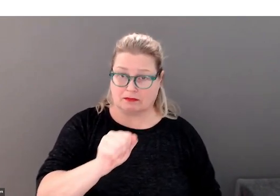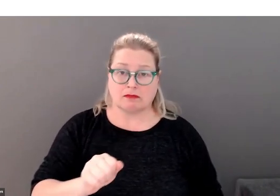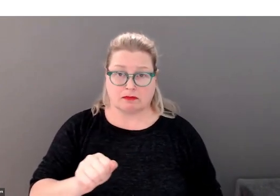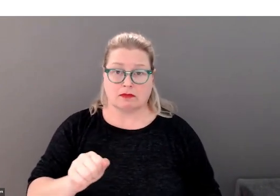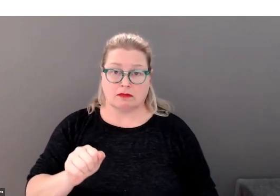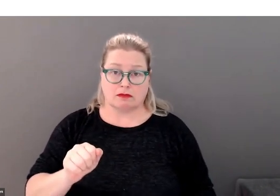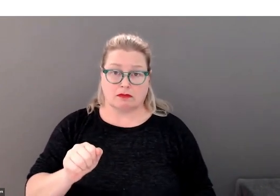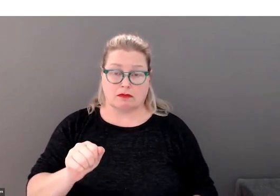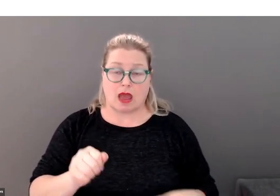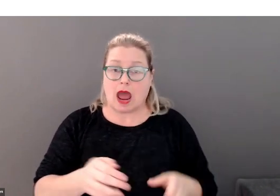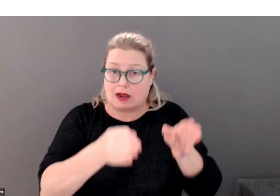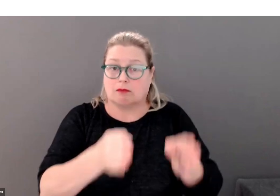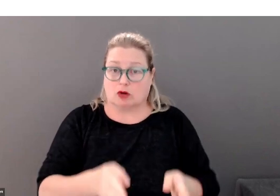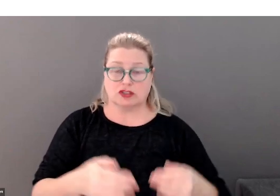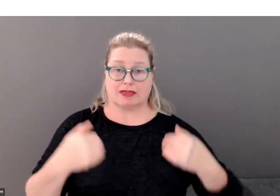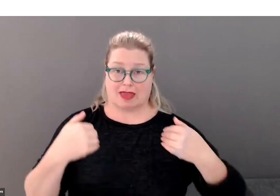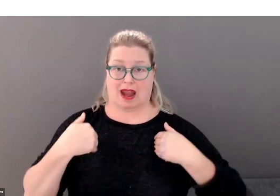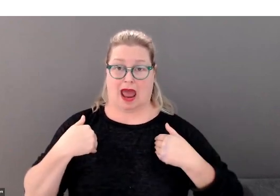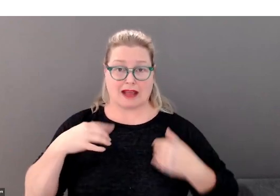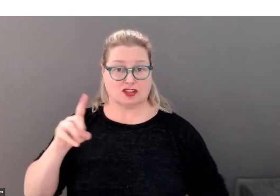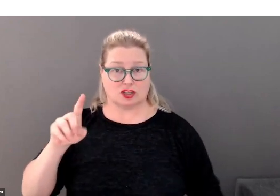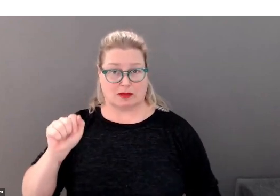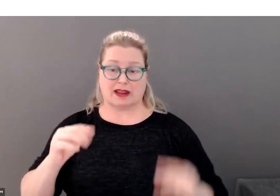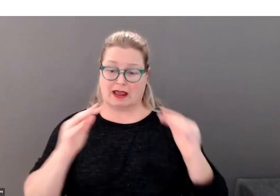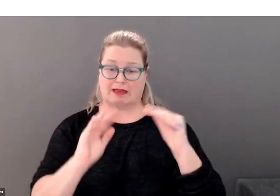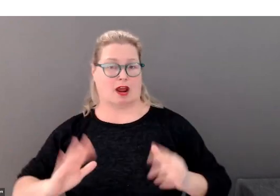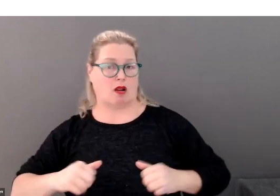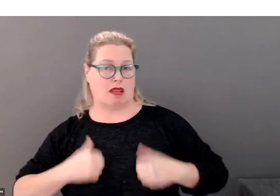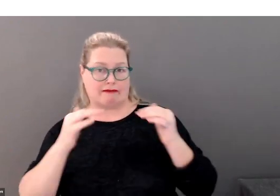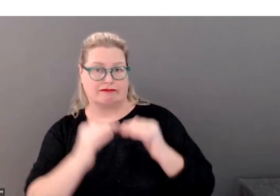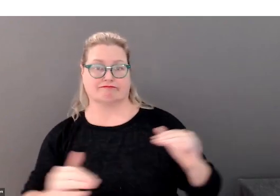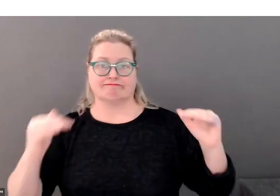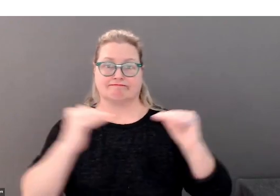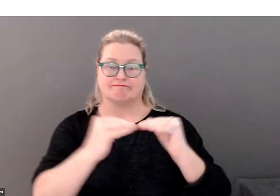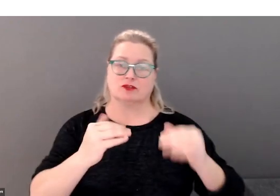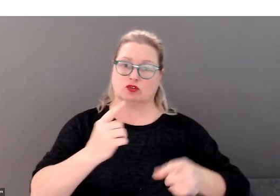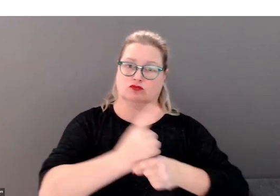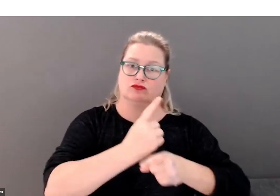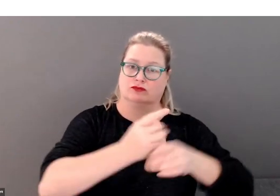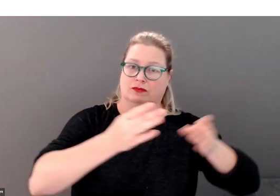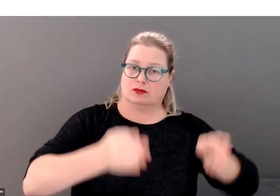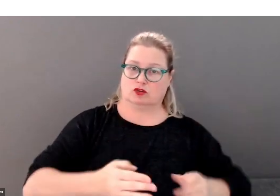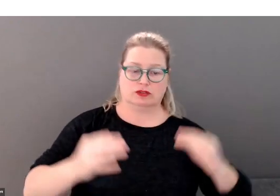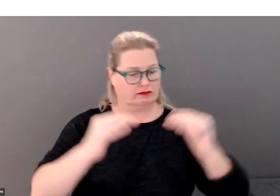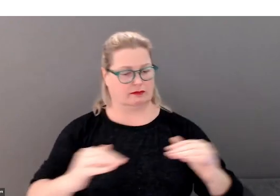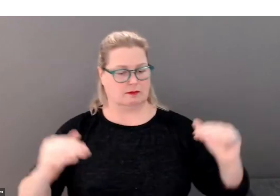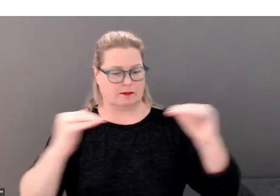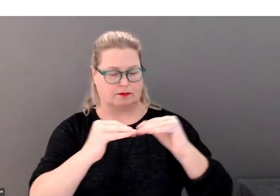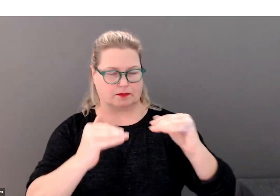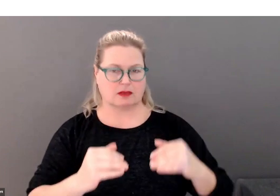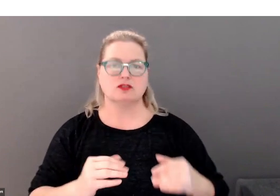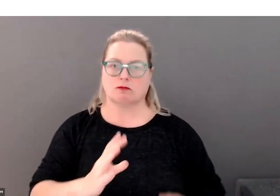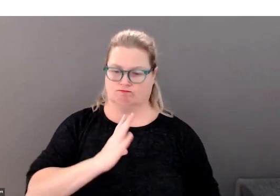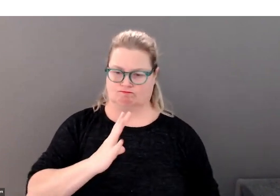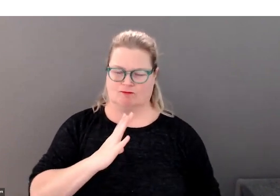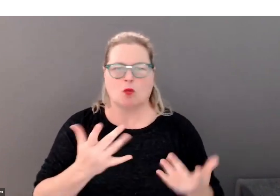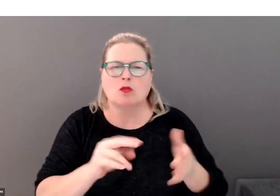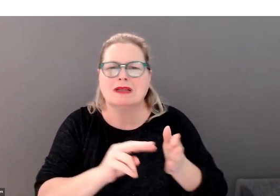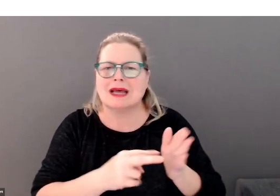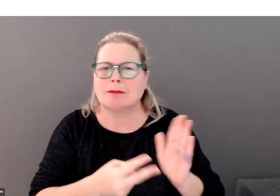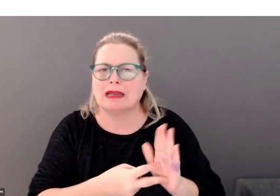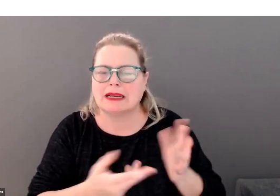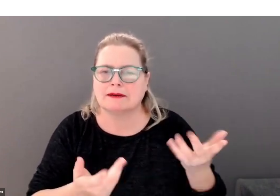life of a person without a disability. So what does that mean? For example, under the final rule, a